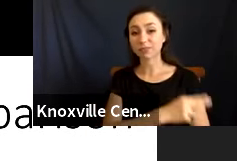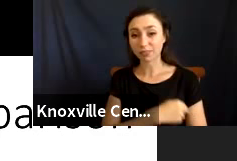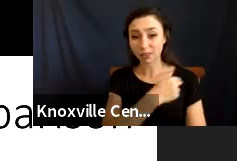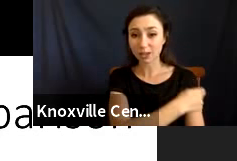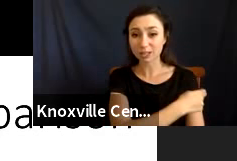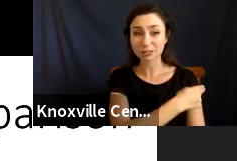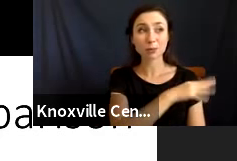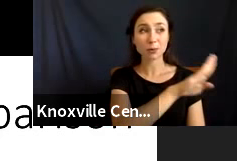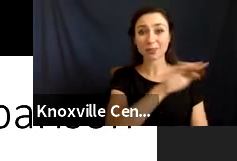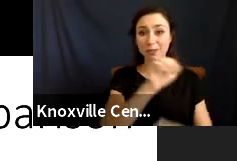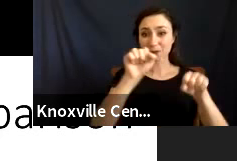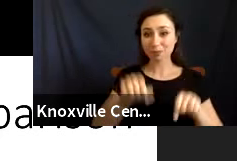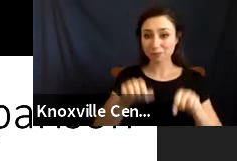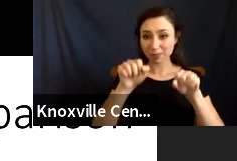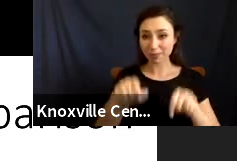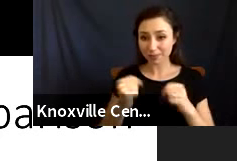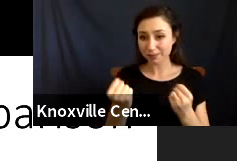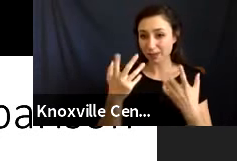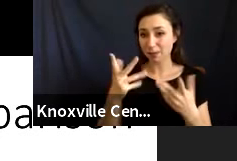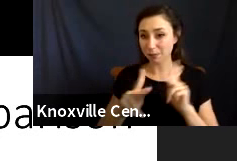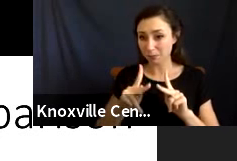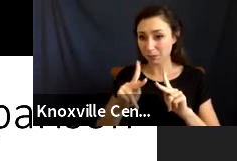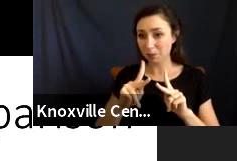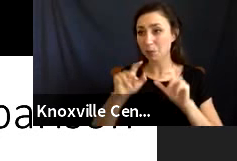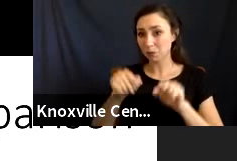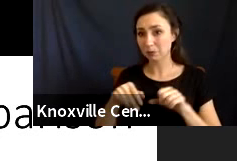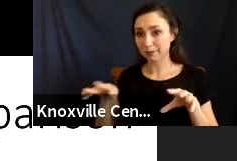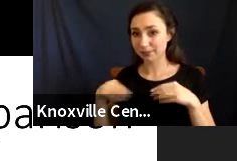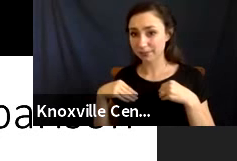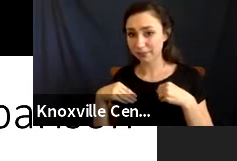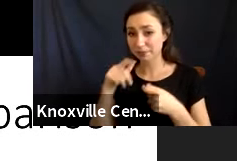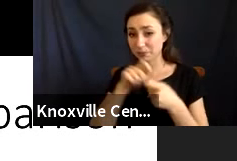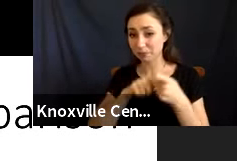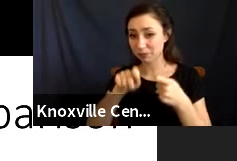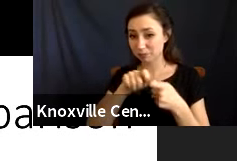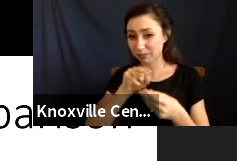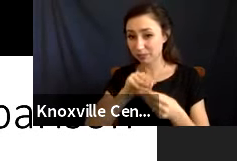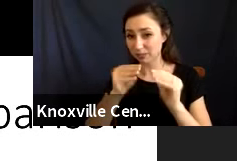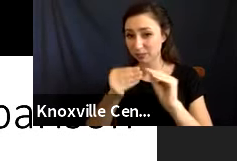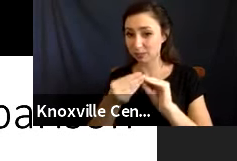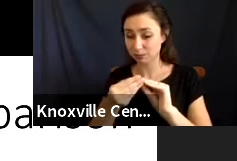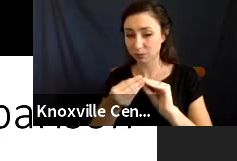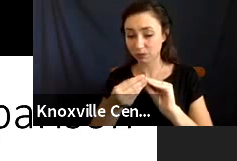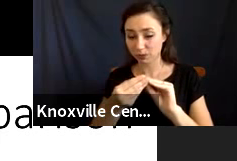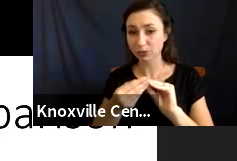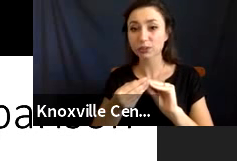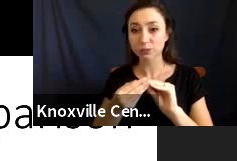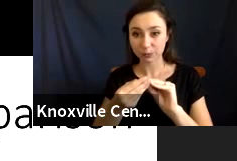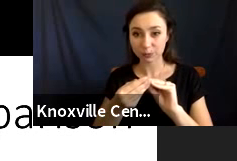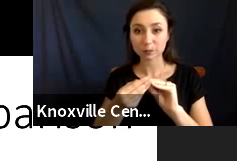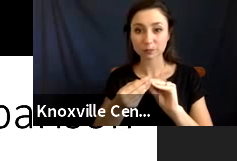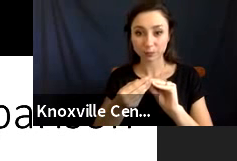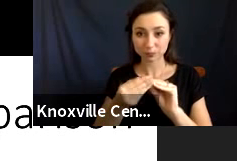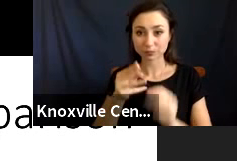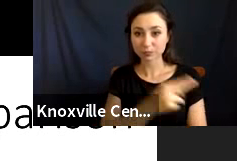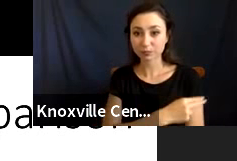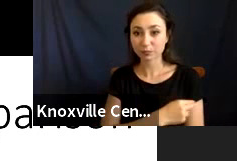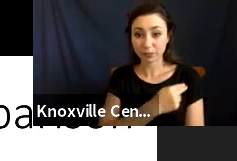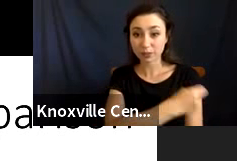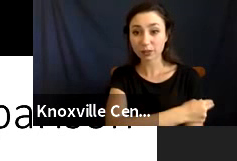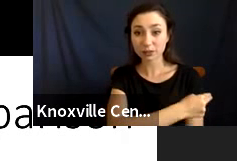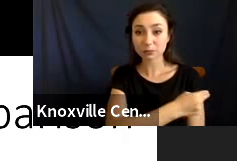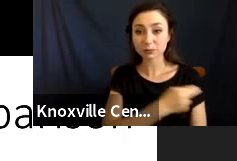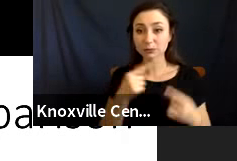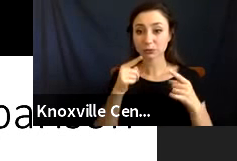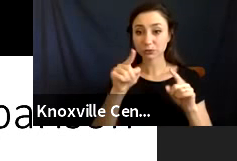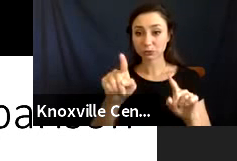their capacity, there was a specific number that the hospitals during